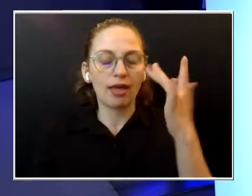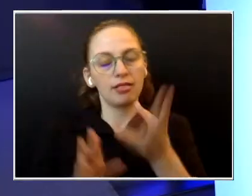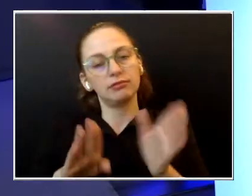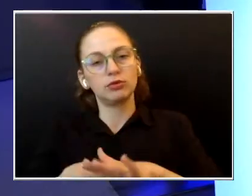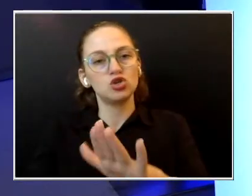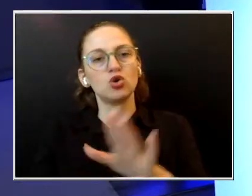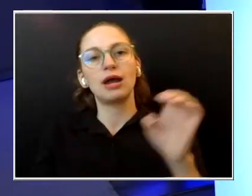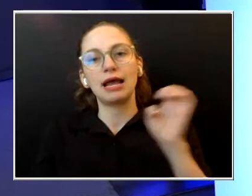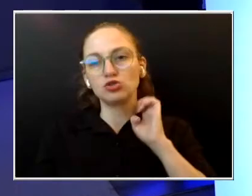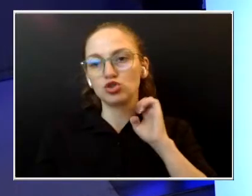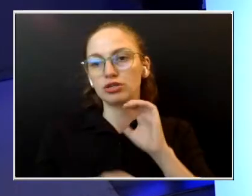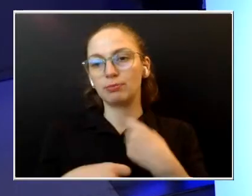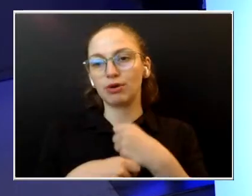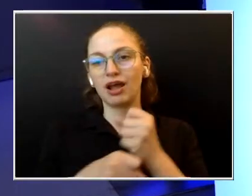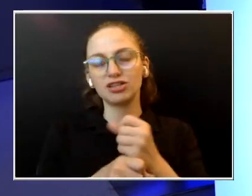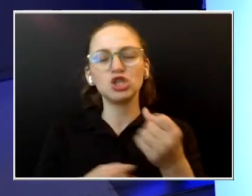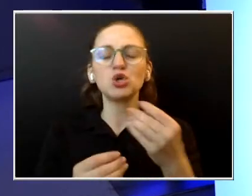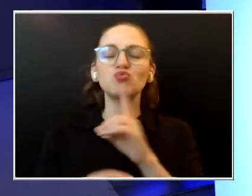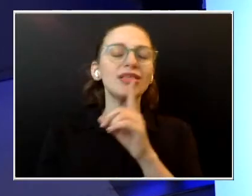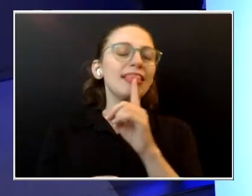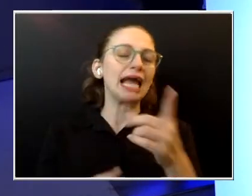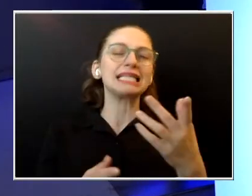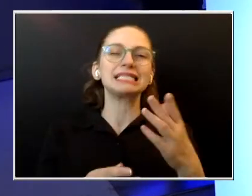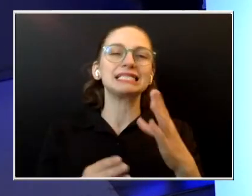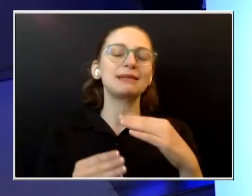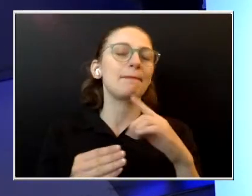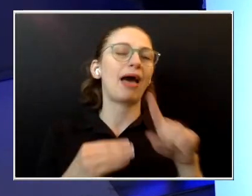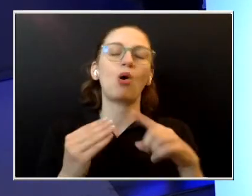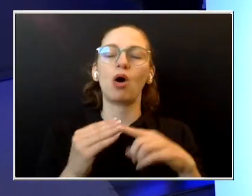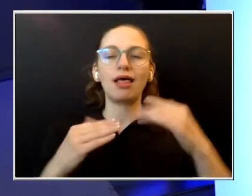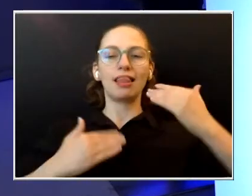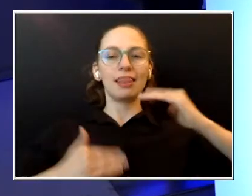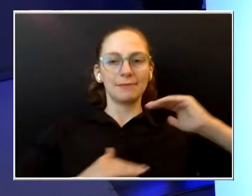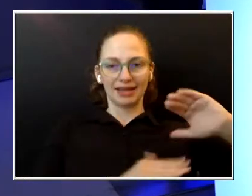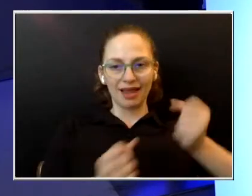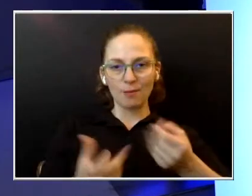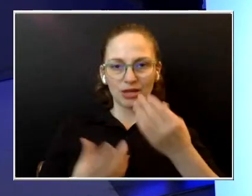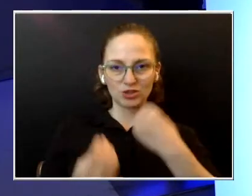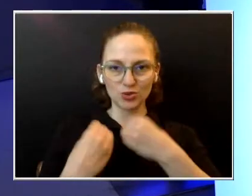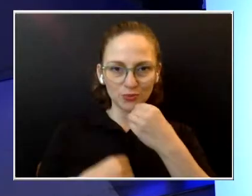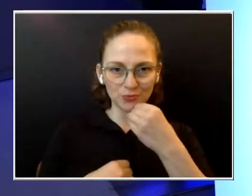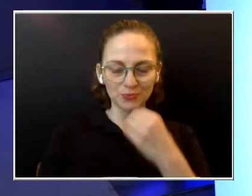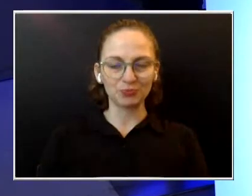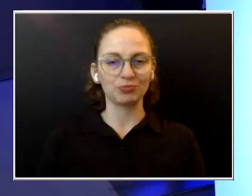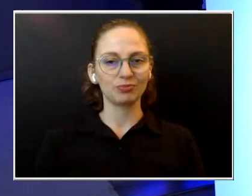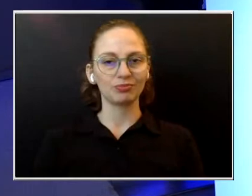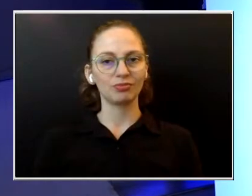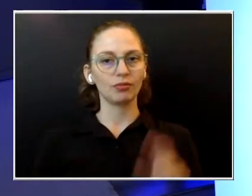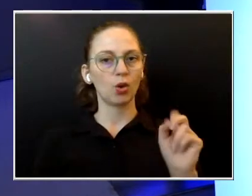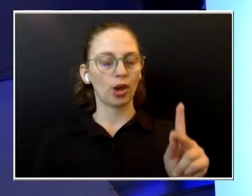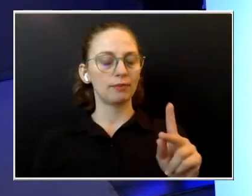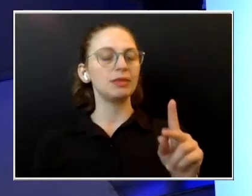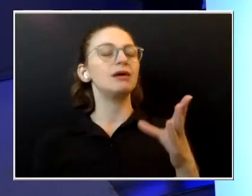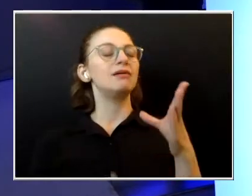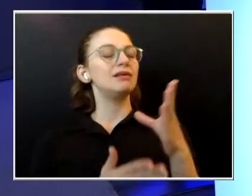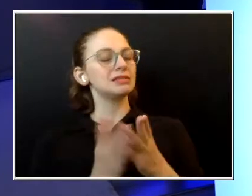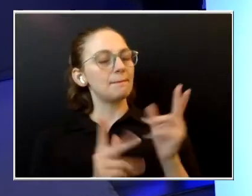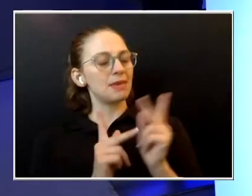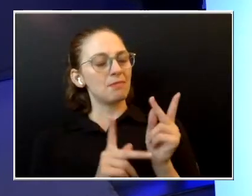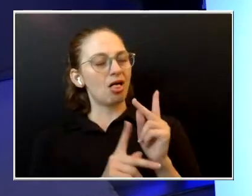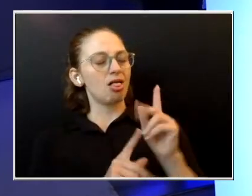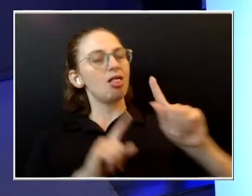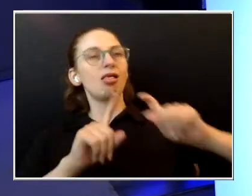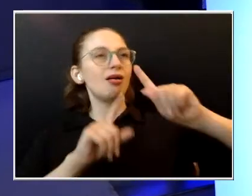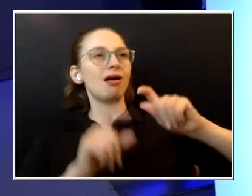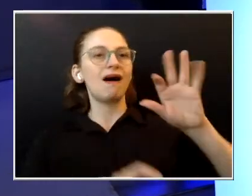one last question on here that popped up, and I've heard it before. Some people talk about flash therapy and radiation therapy. What is flash therapy? Because